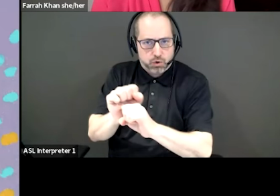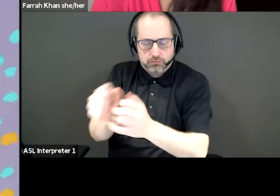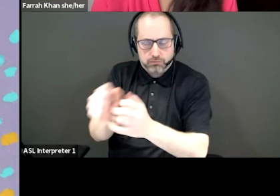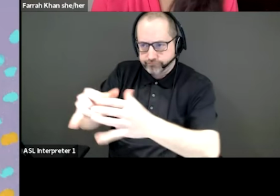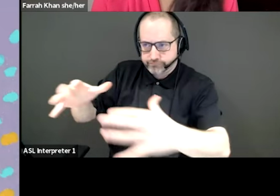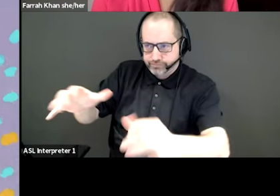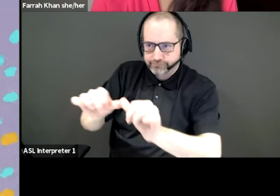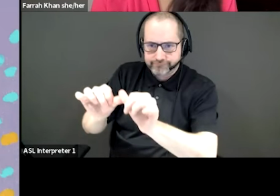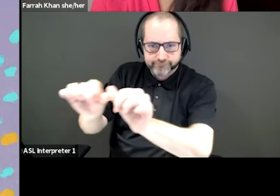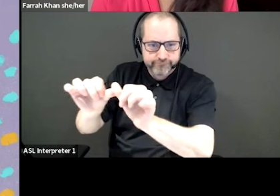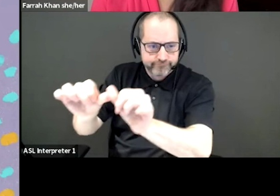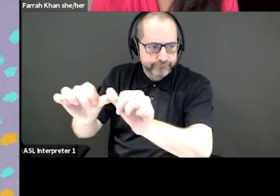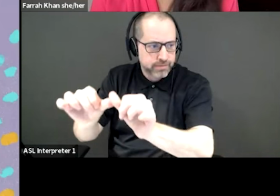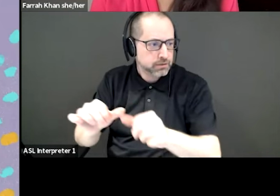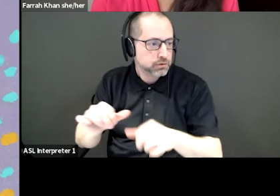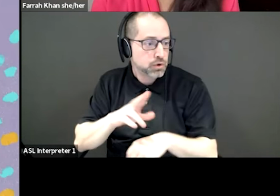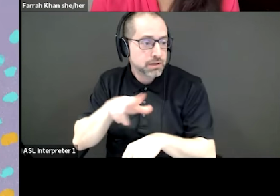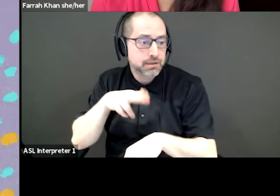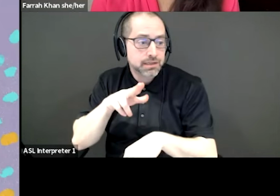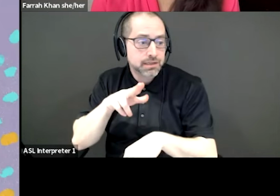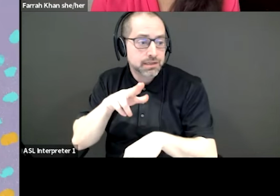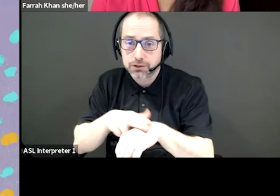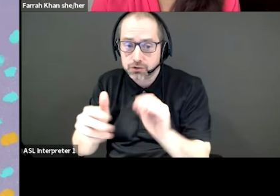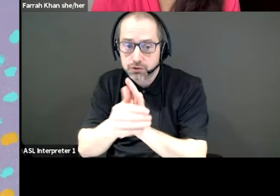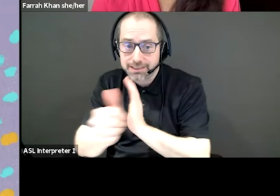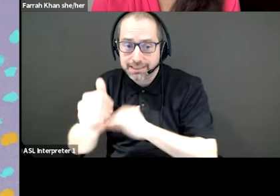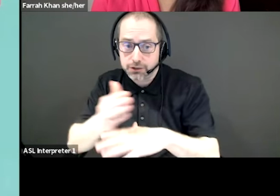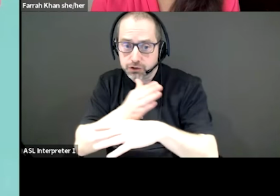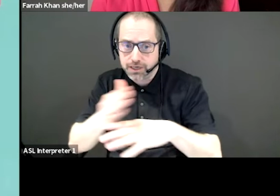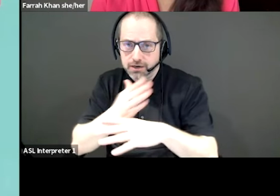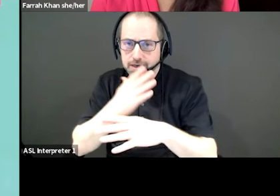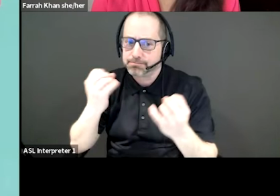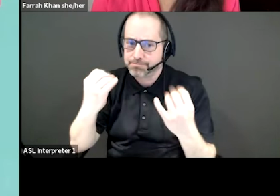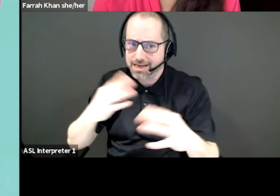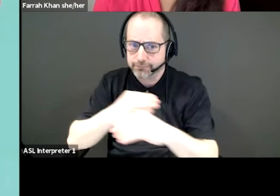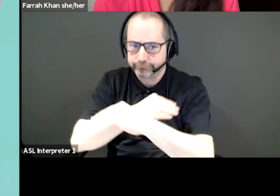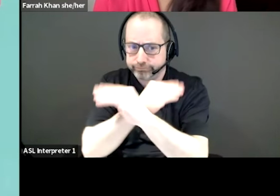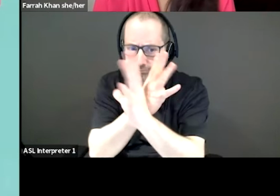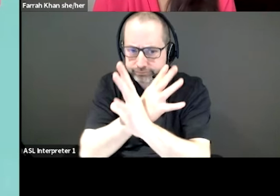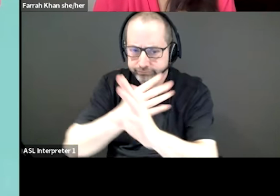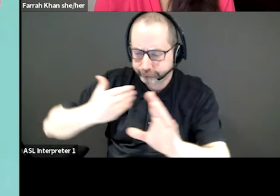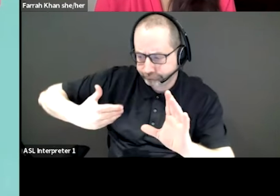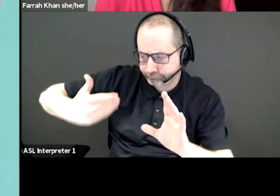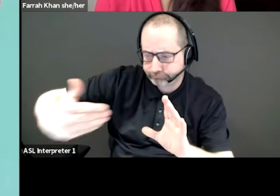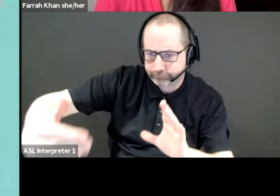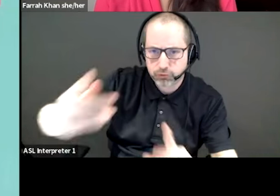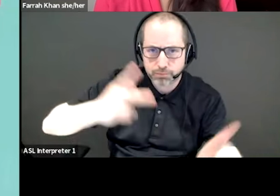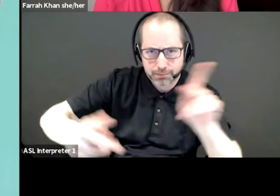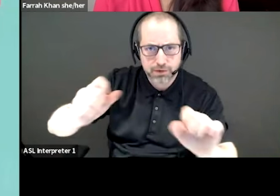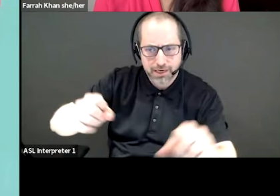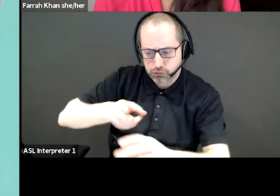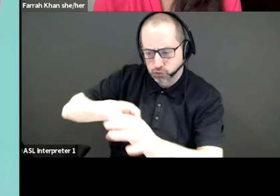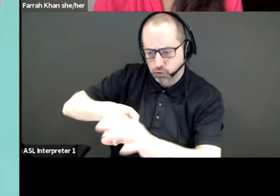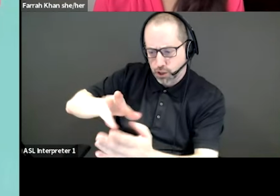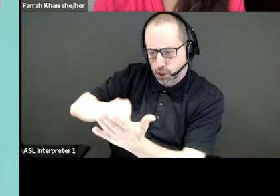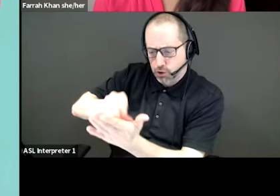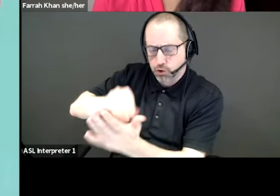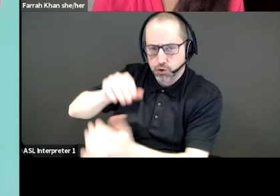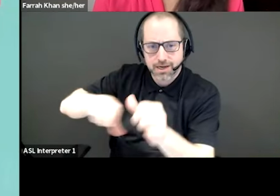series continues with many webinars and opportunities for people to learn together. And I'm going to actually pass this on to my